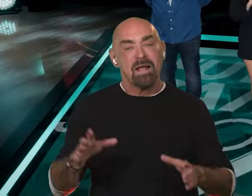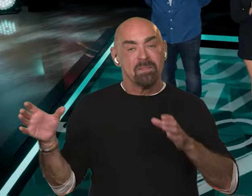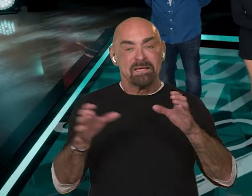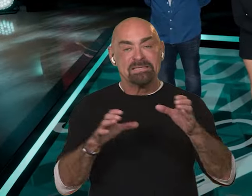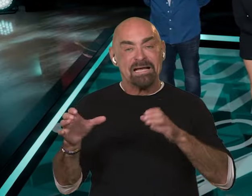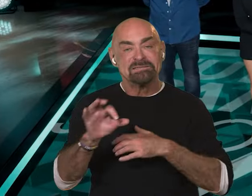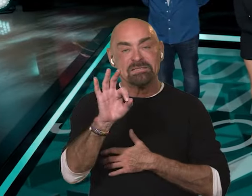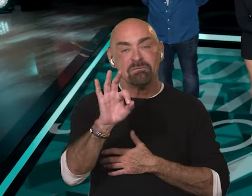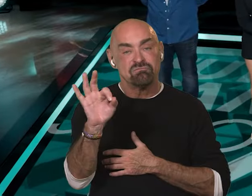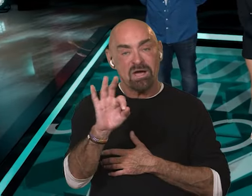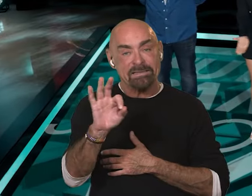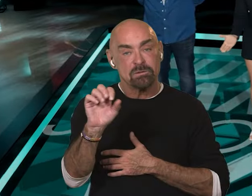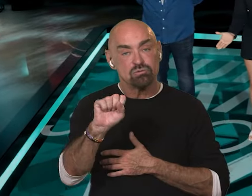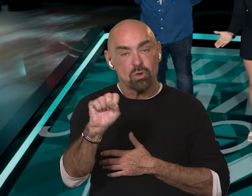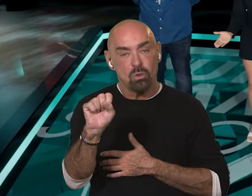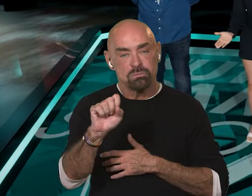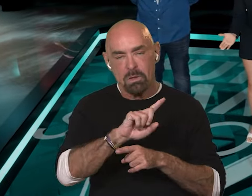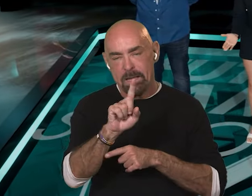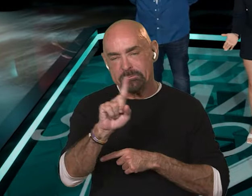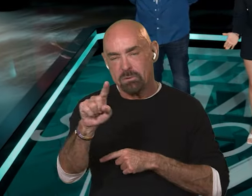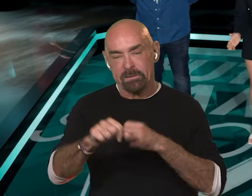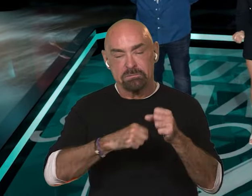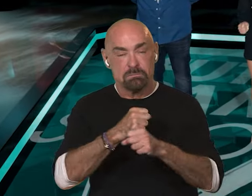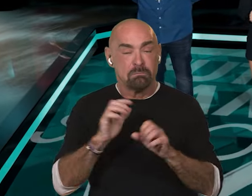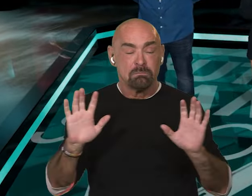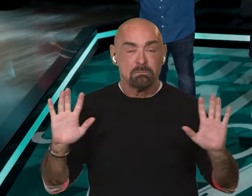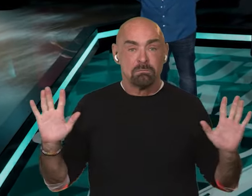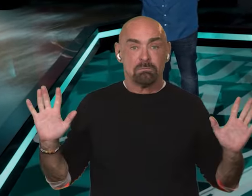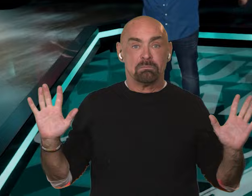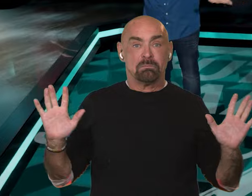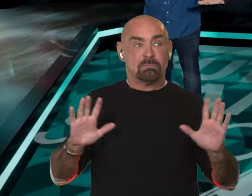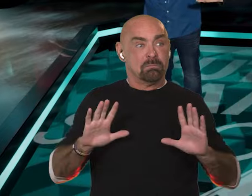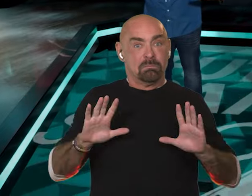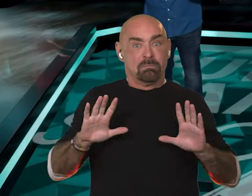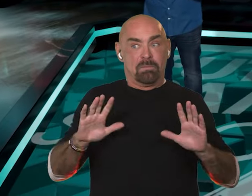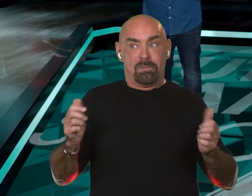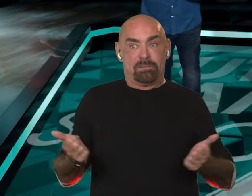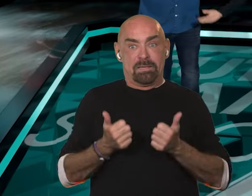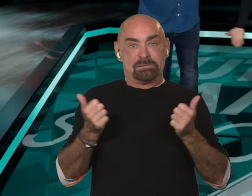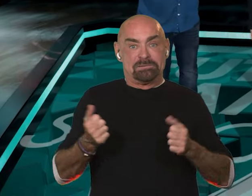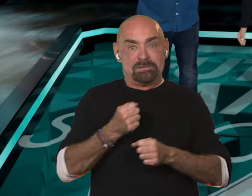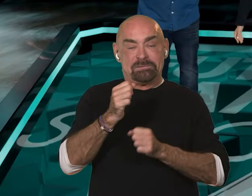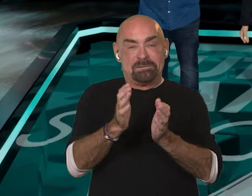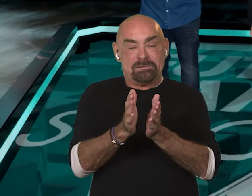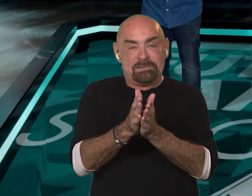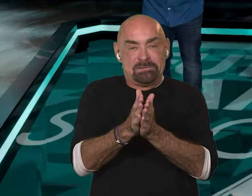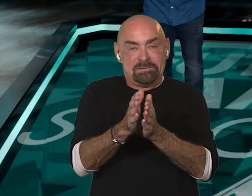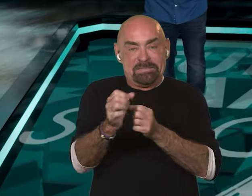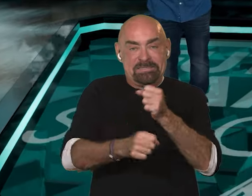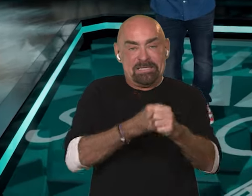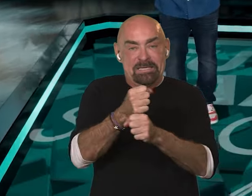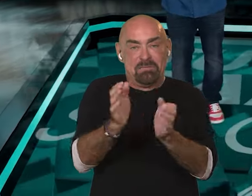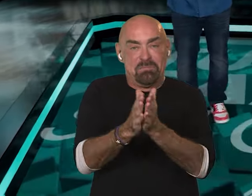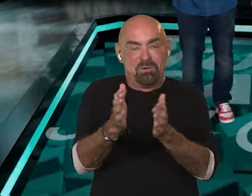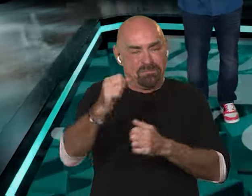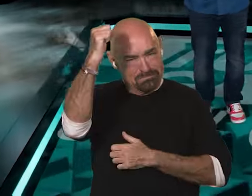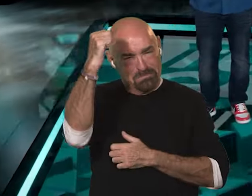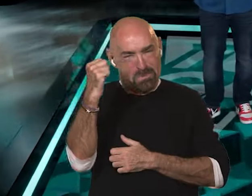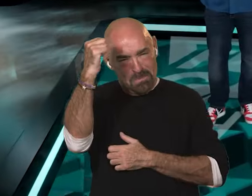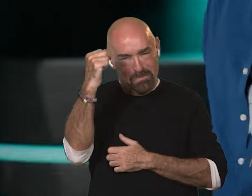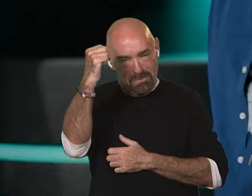The casting of Frank Stone is coming later this year. And with that, we've wrapped up our Ones to Watch yearbook for the summer showcase.